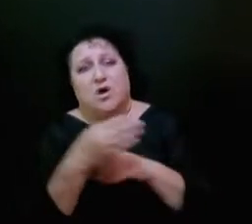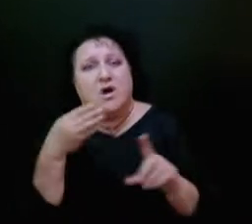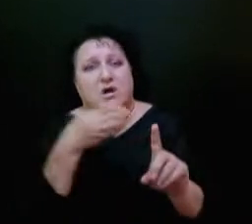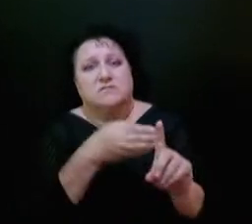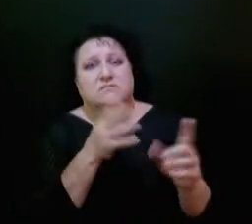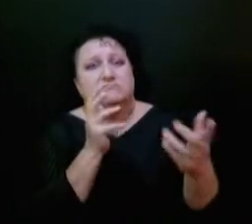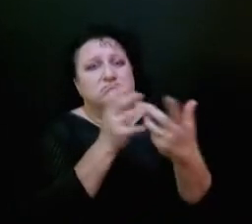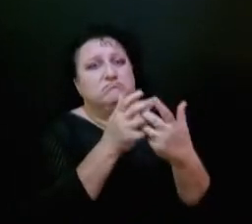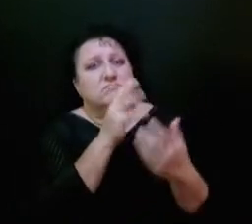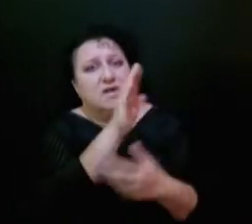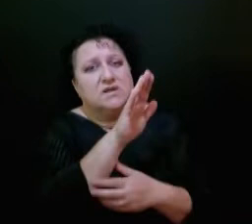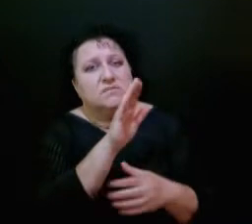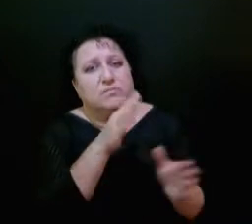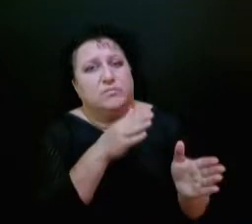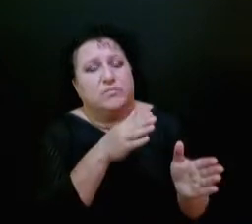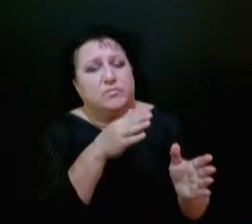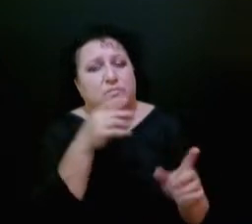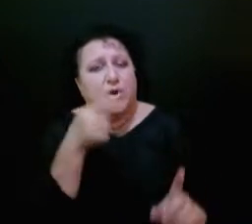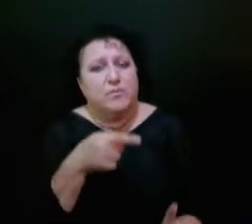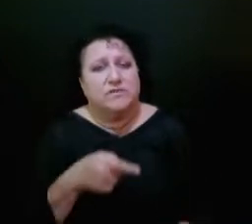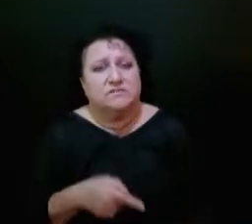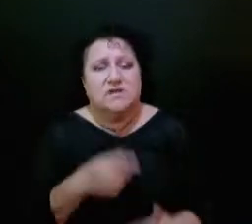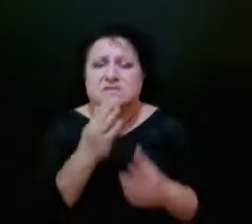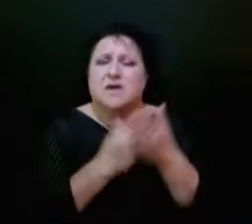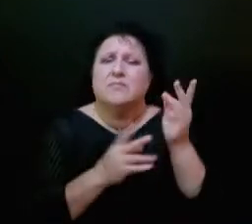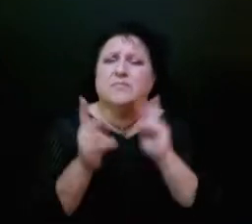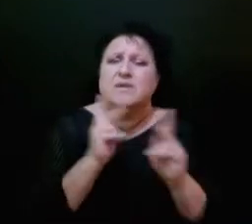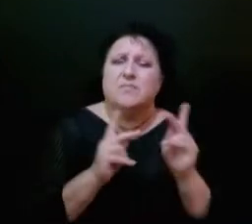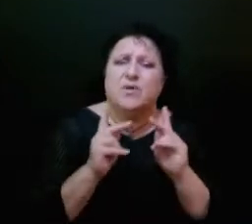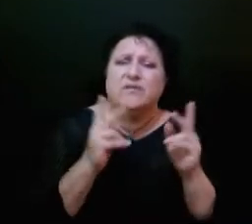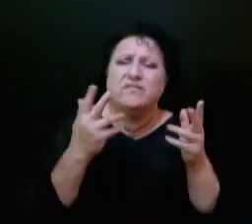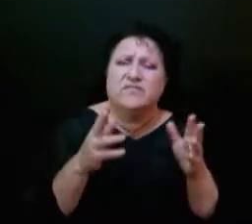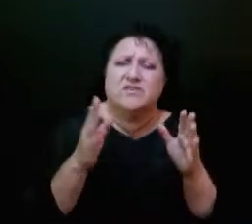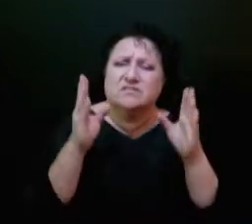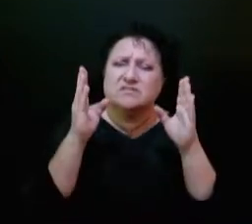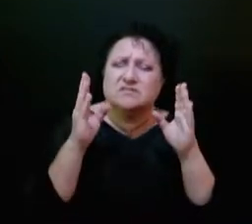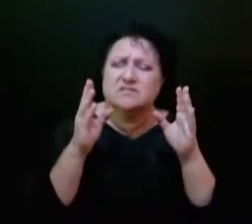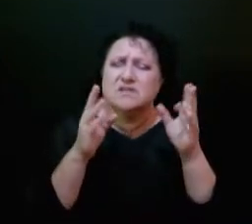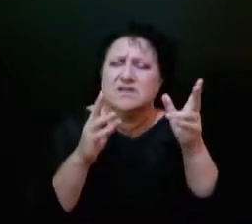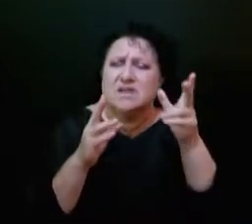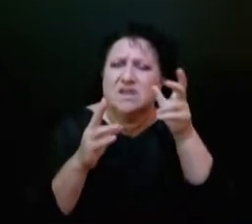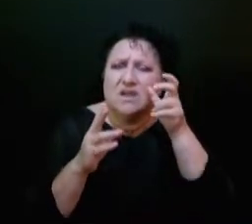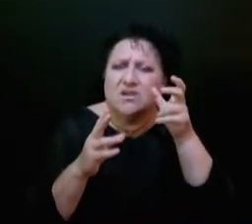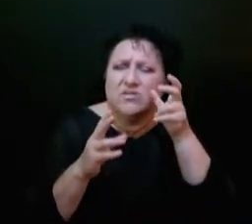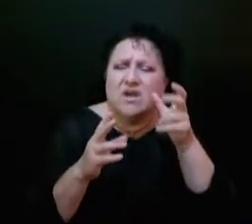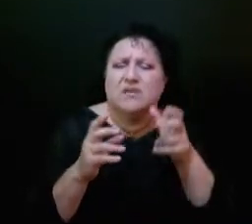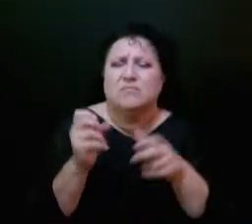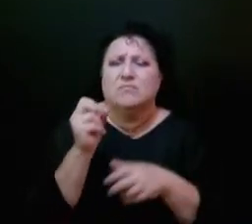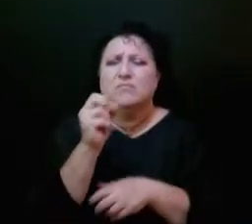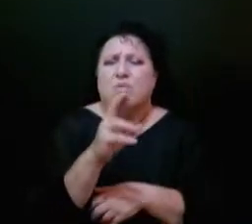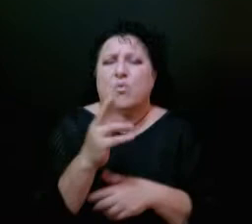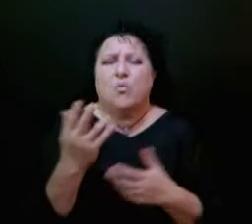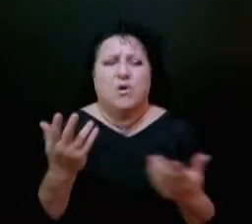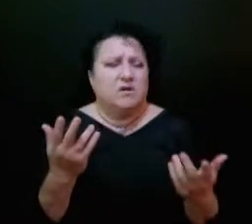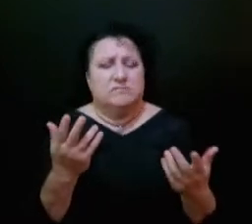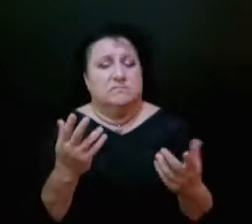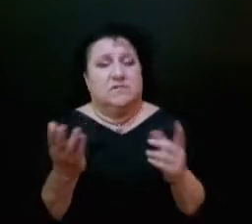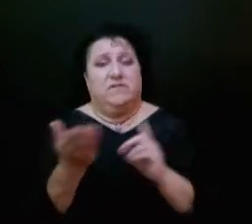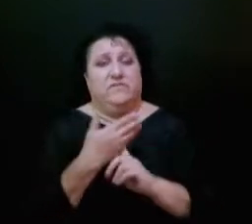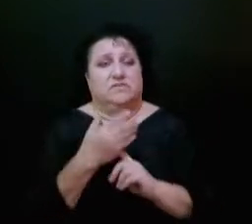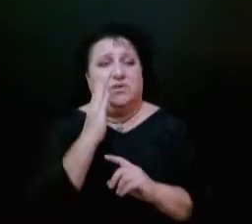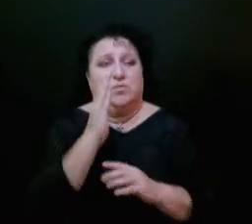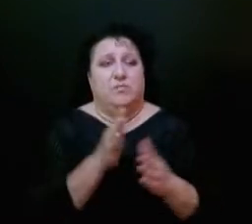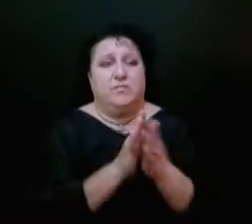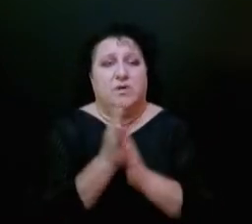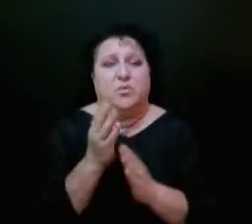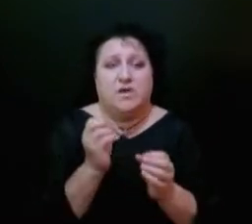There are some of us who have heard what I've said and still aren't convinced or sure that they're gonna be okay or that this is good news. And I wanna say that there's room at the cross